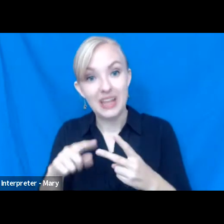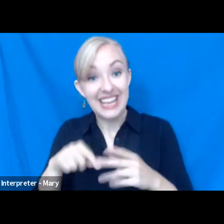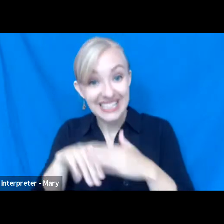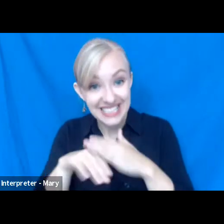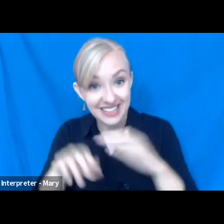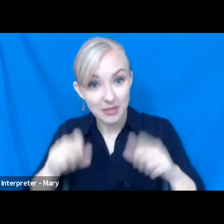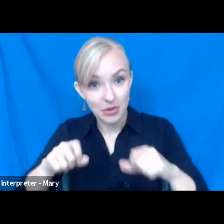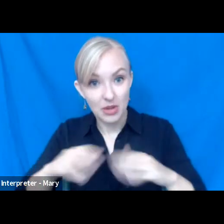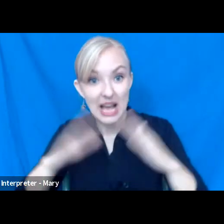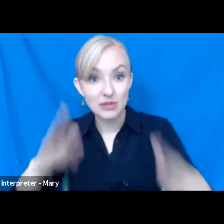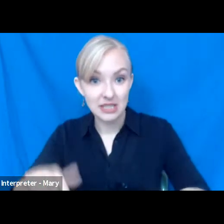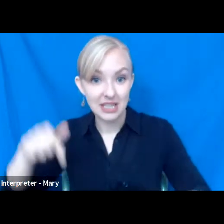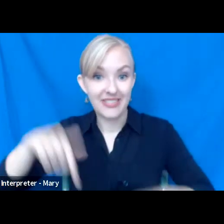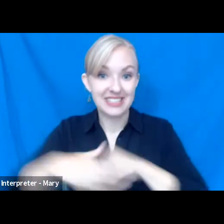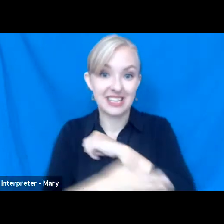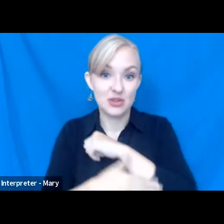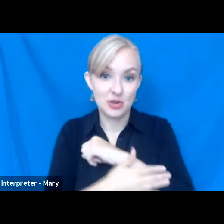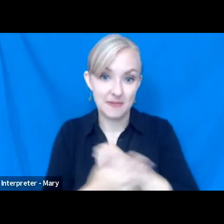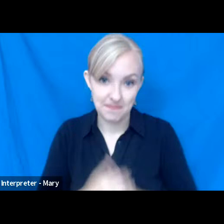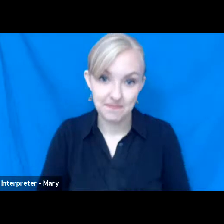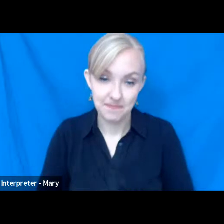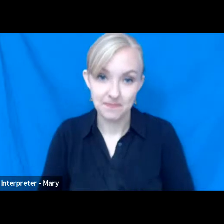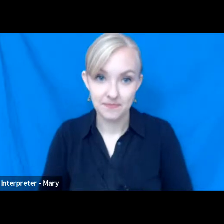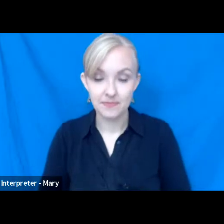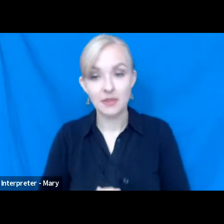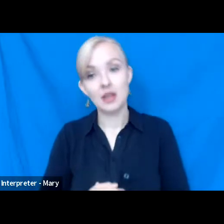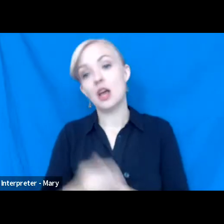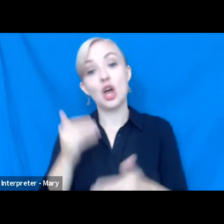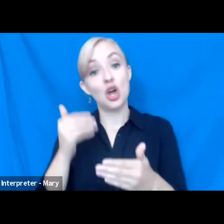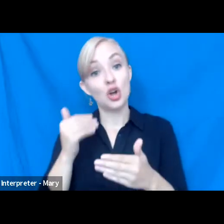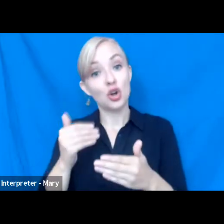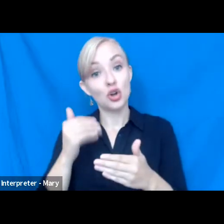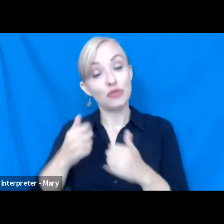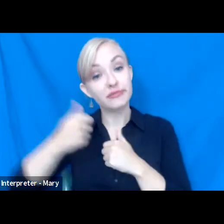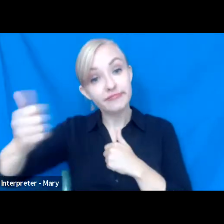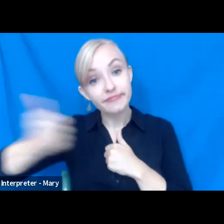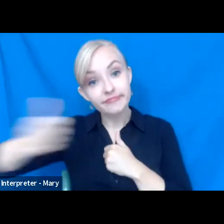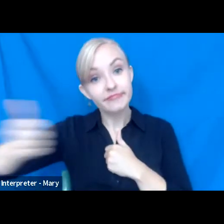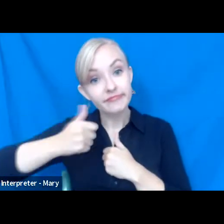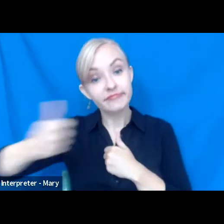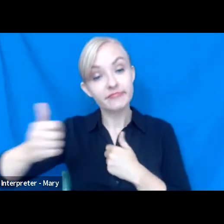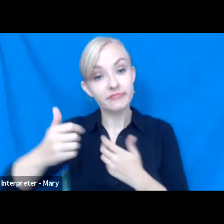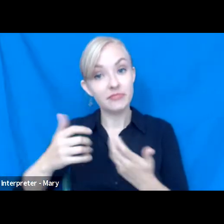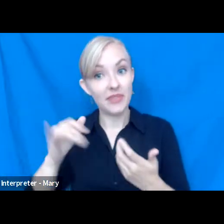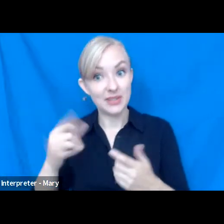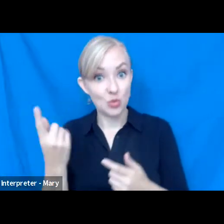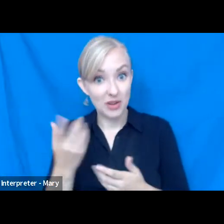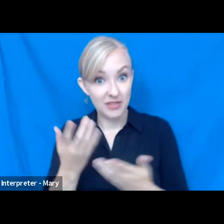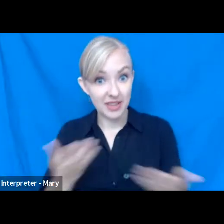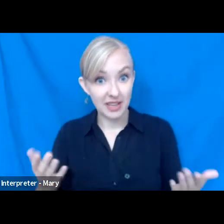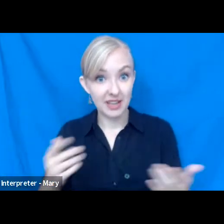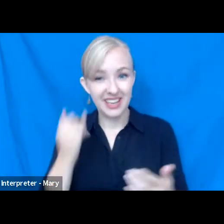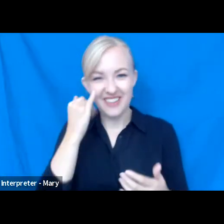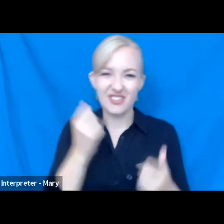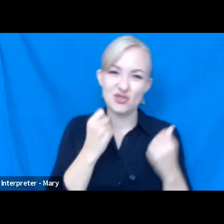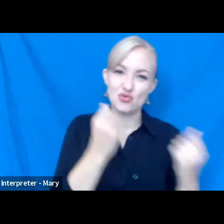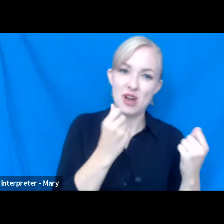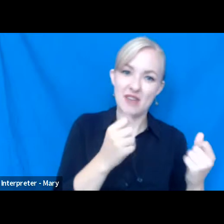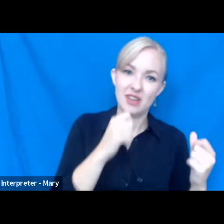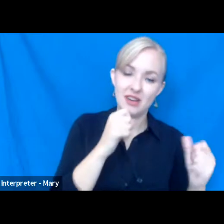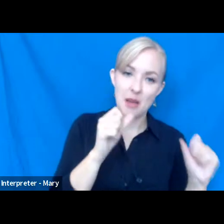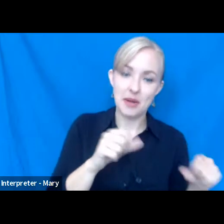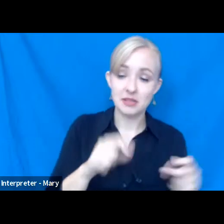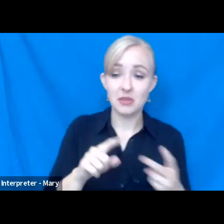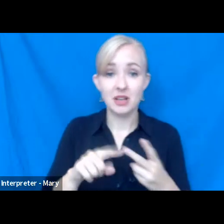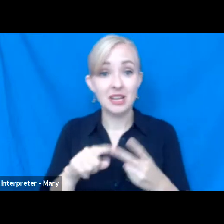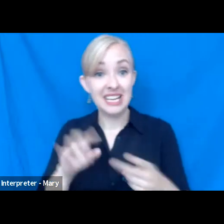in this country. Being close to public transportation if driving isn't possible, connecting to services